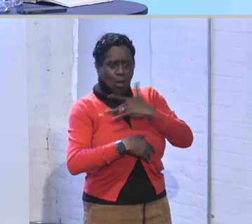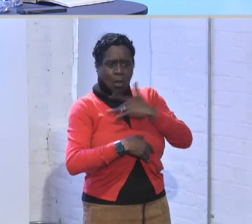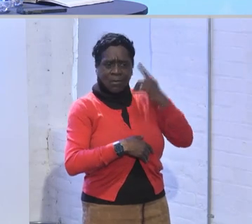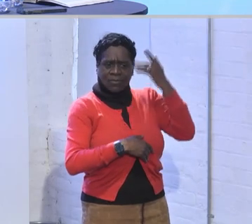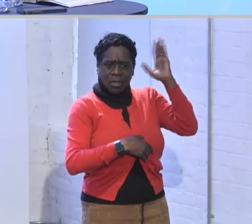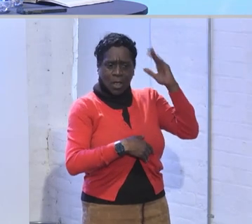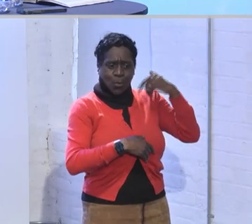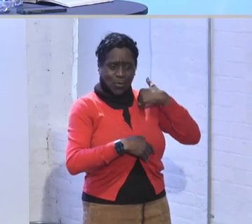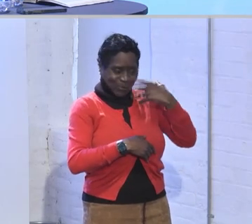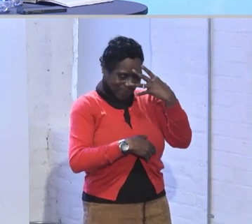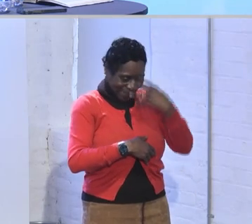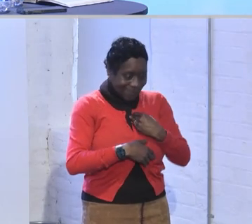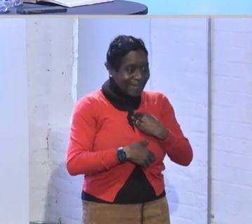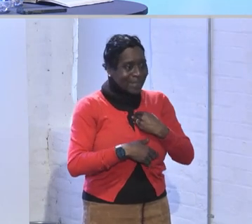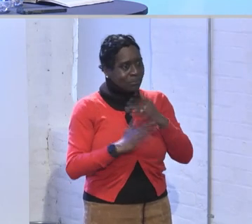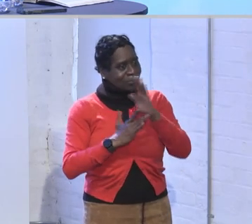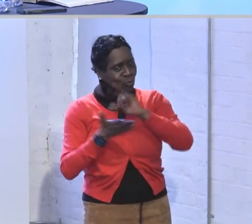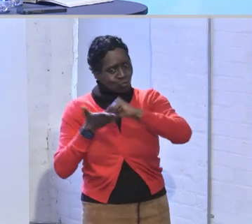when you lie down.